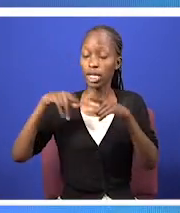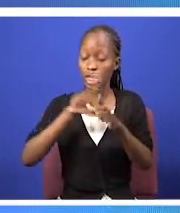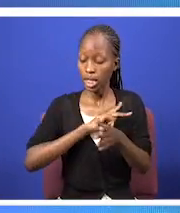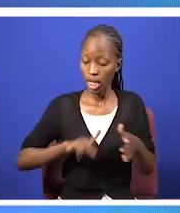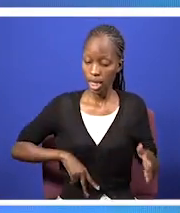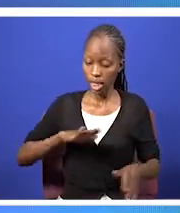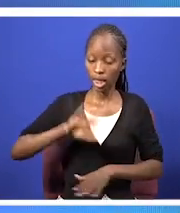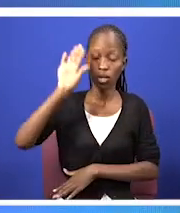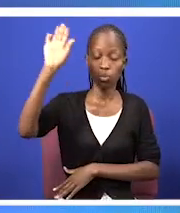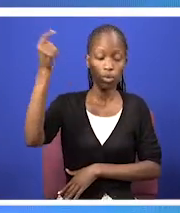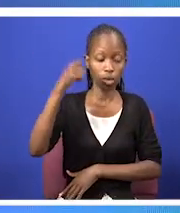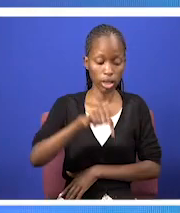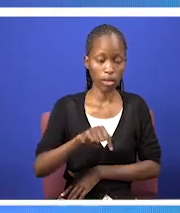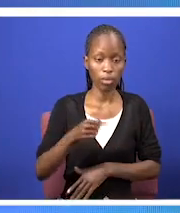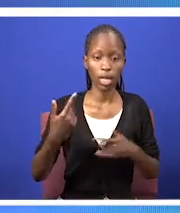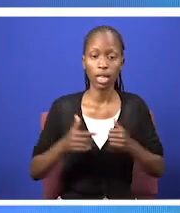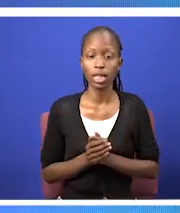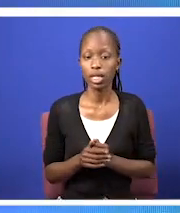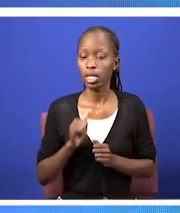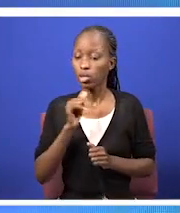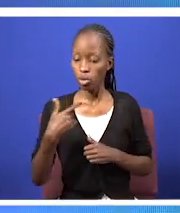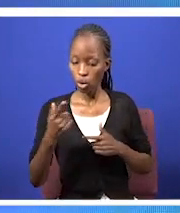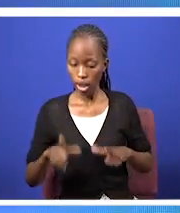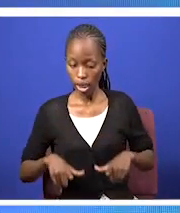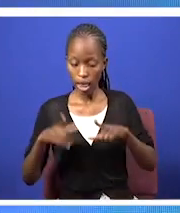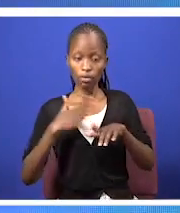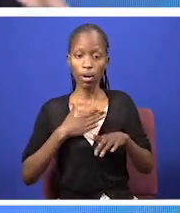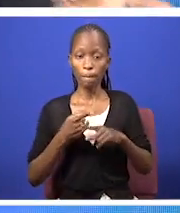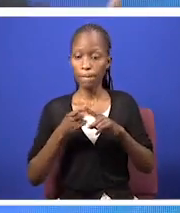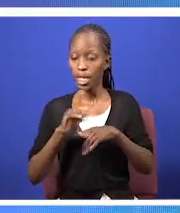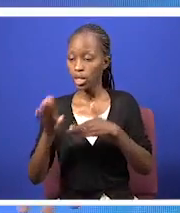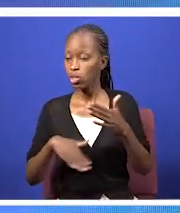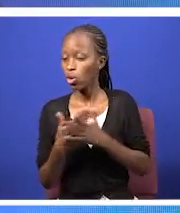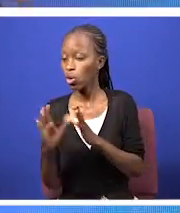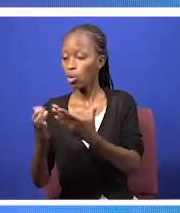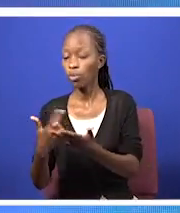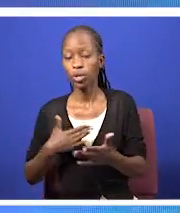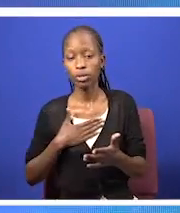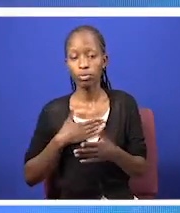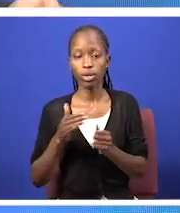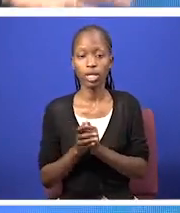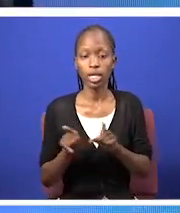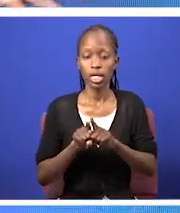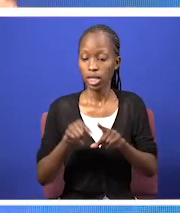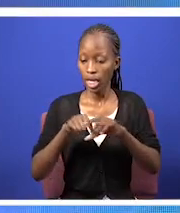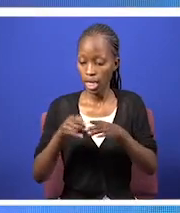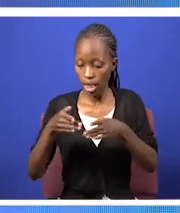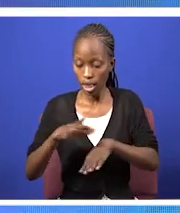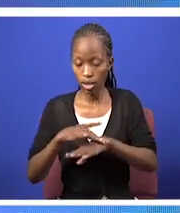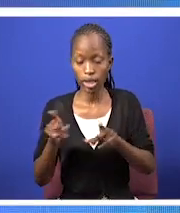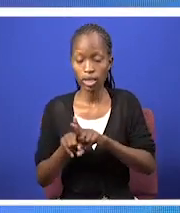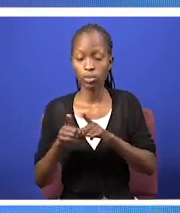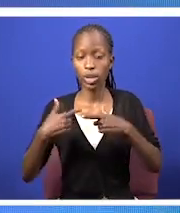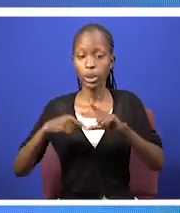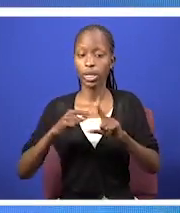kingdom come. Let your kingdom be established, not just in my life, but in my entire community, over the face of this earth. And